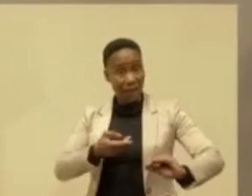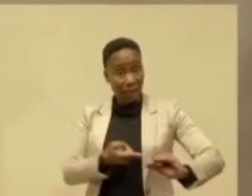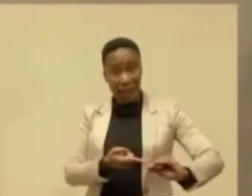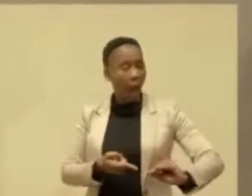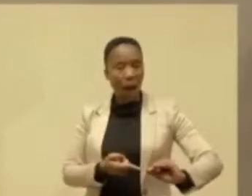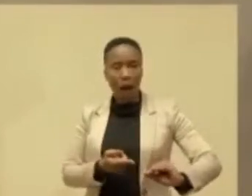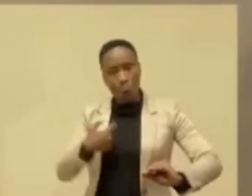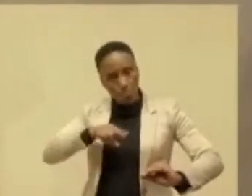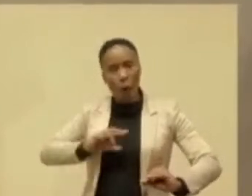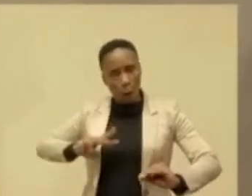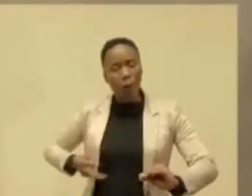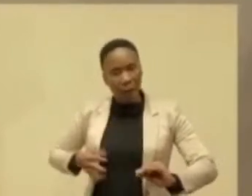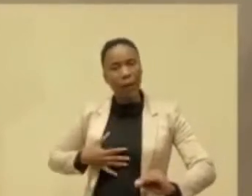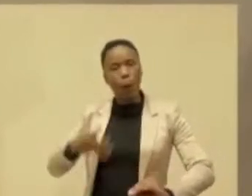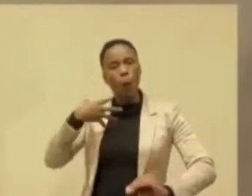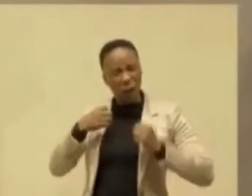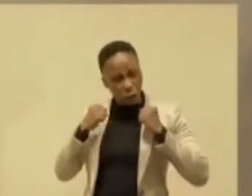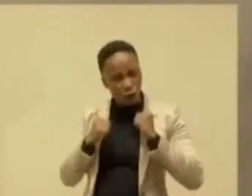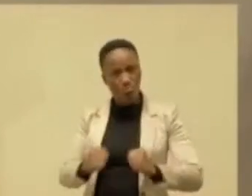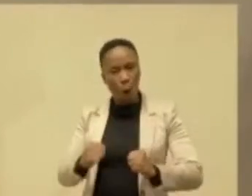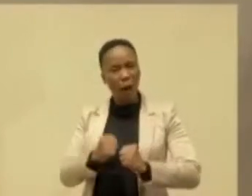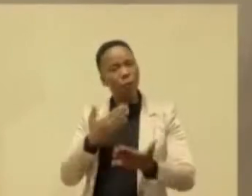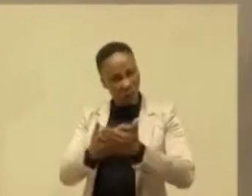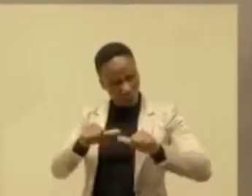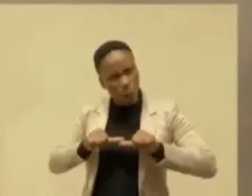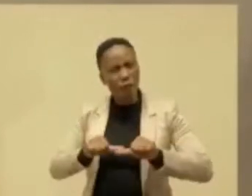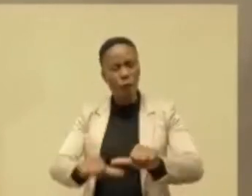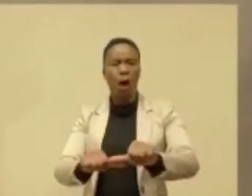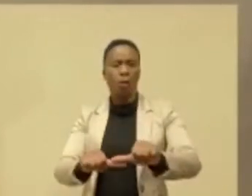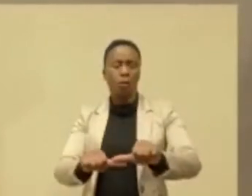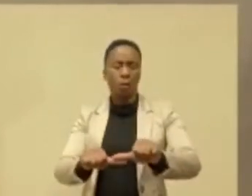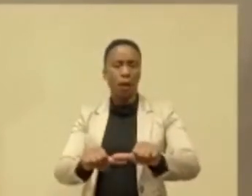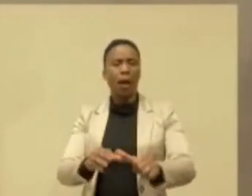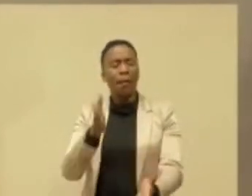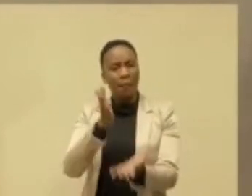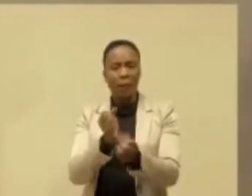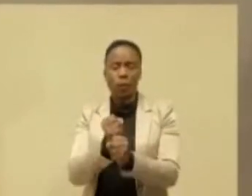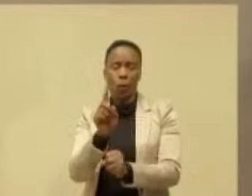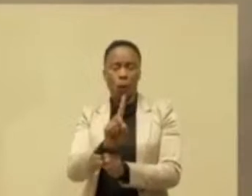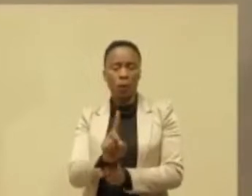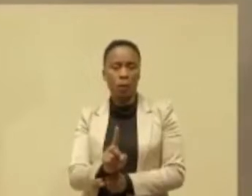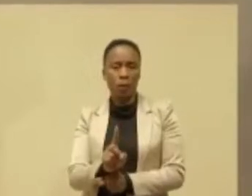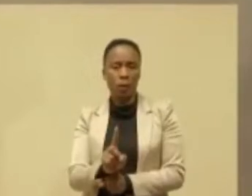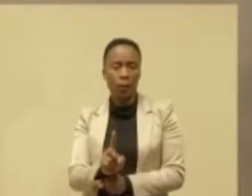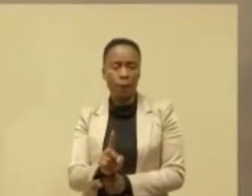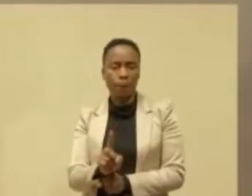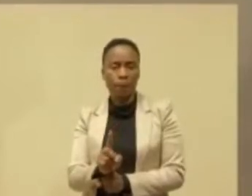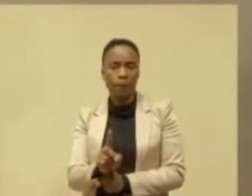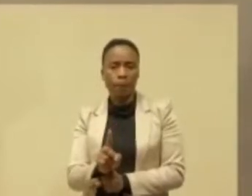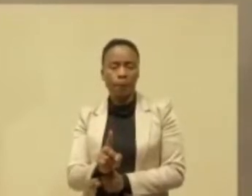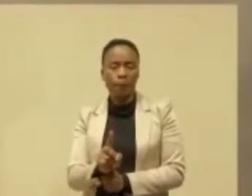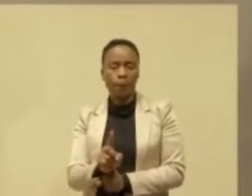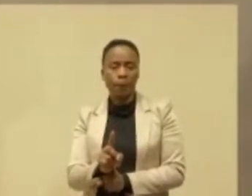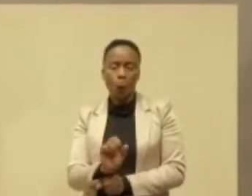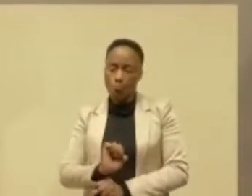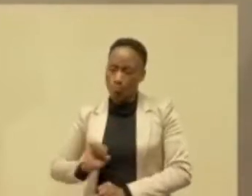as women and move forward and then show ensure that of all the provinces it will